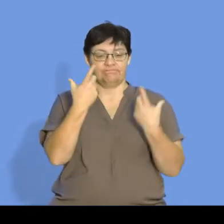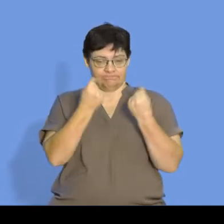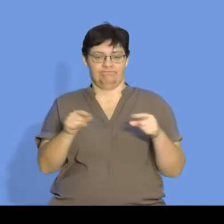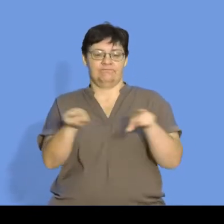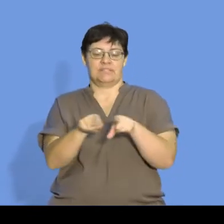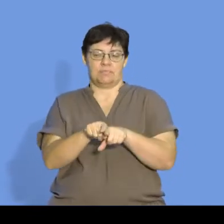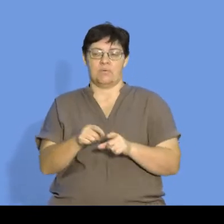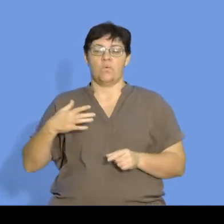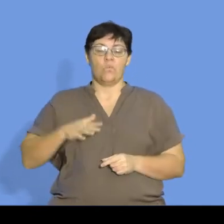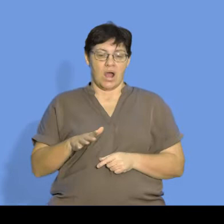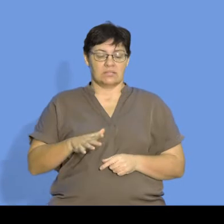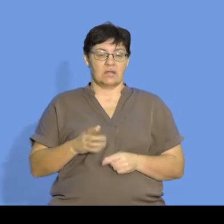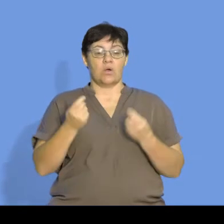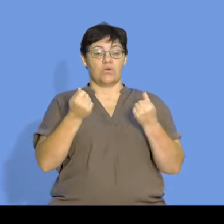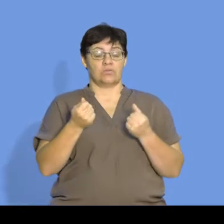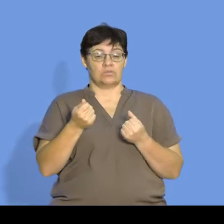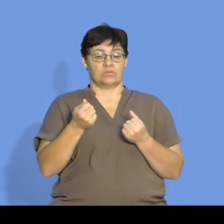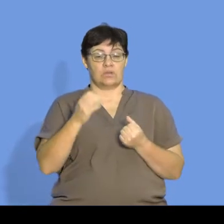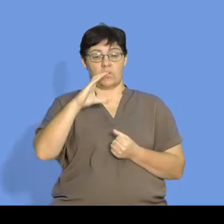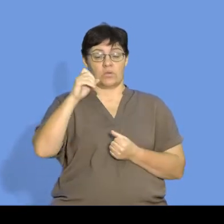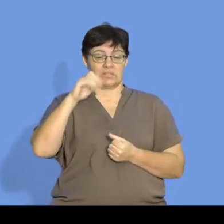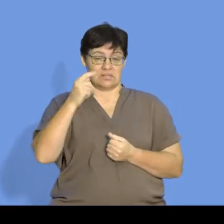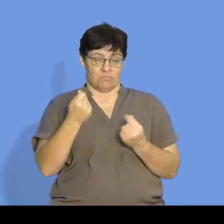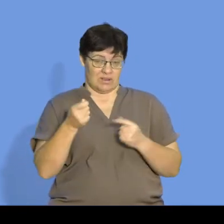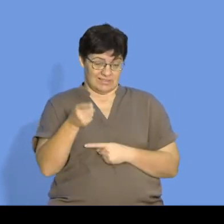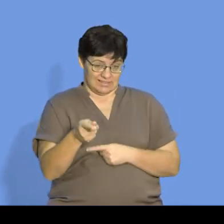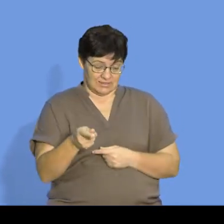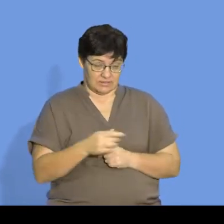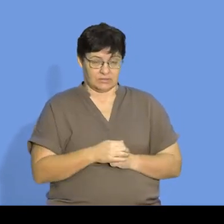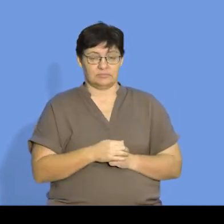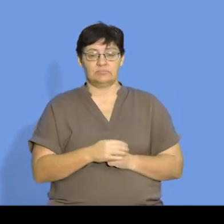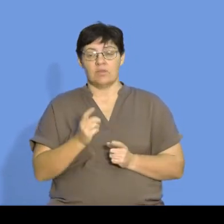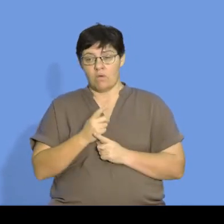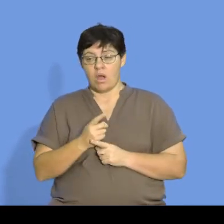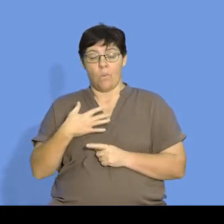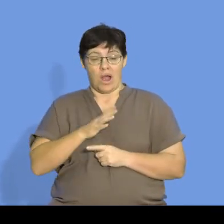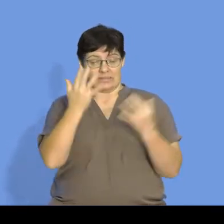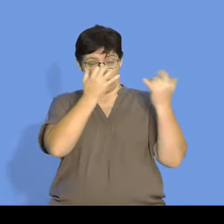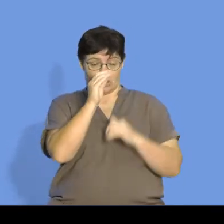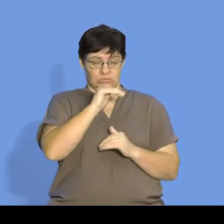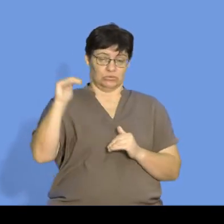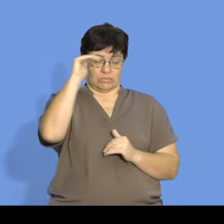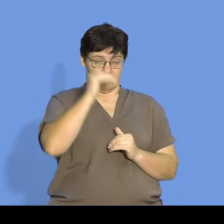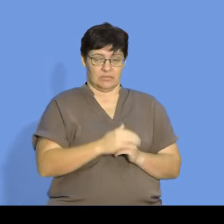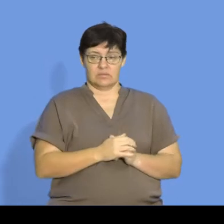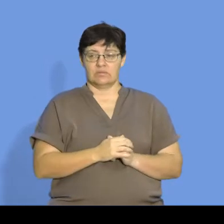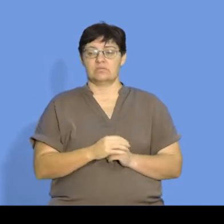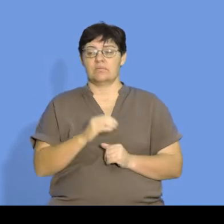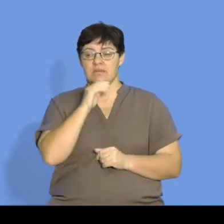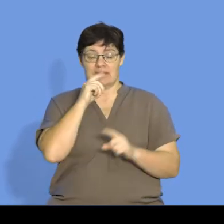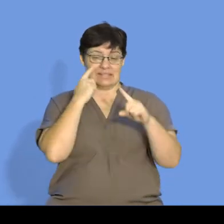here, saying you want to calculate the cost price. What you want to calculate, you put on top,